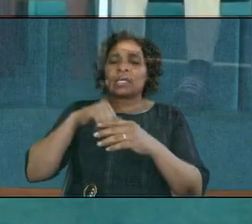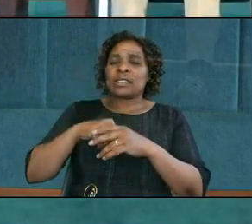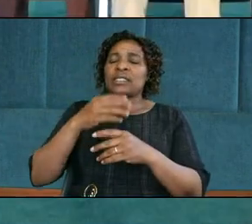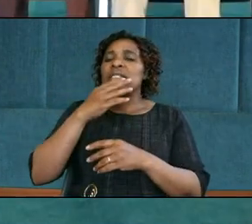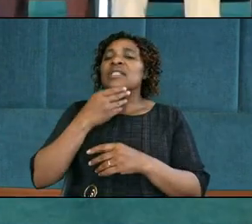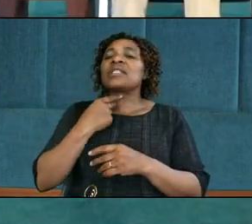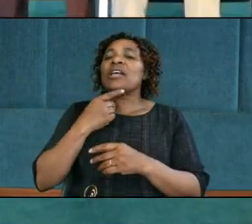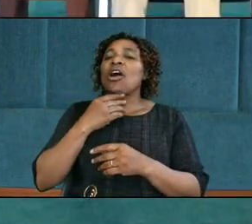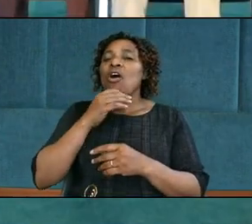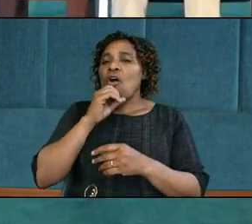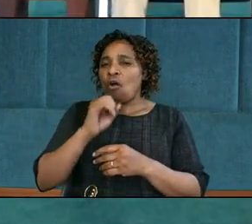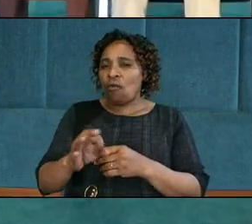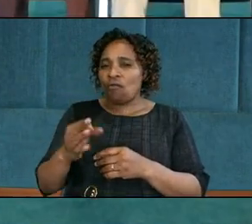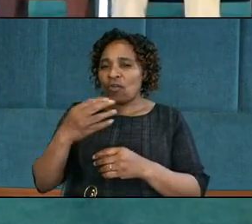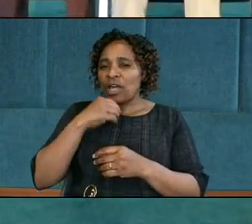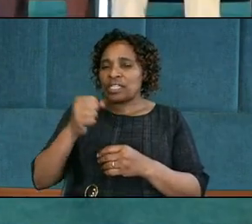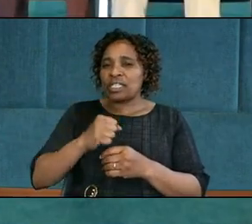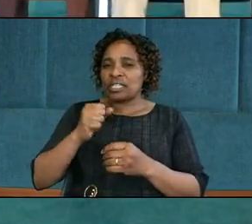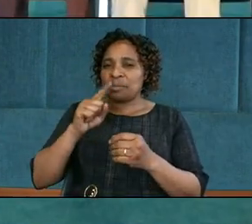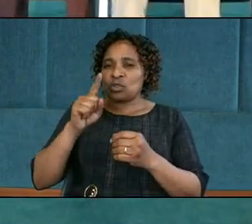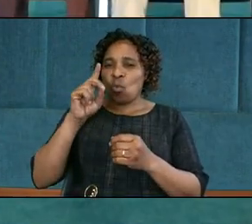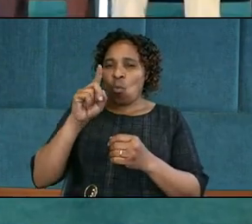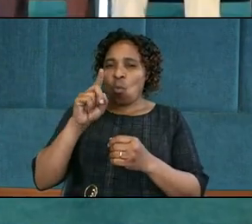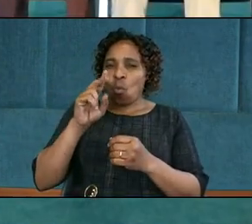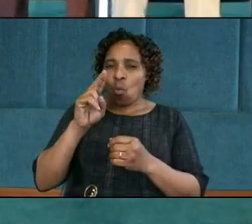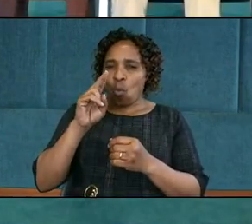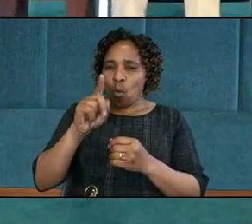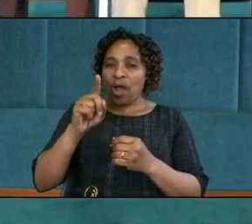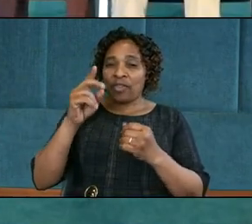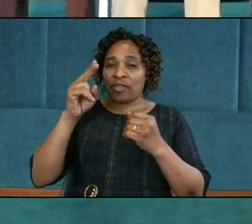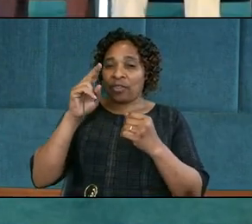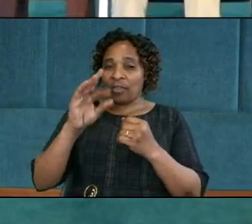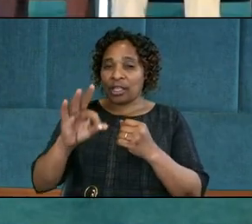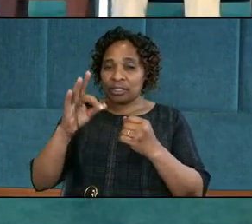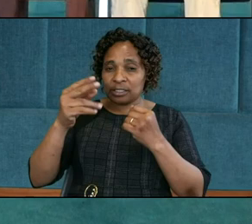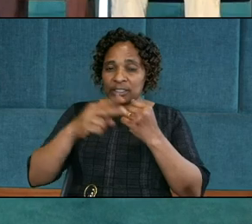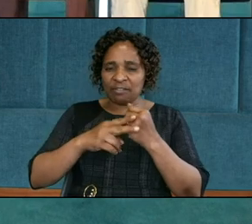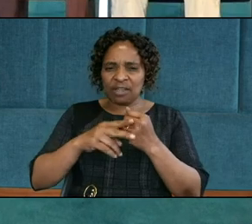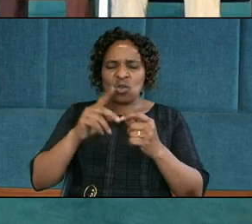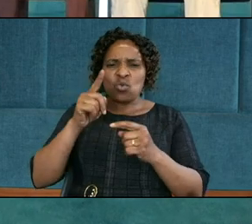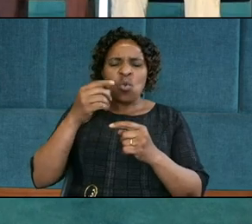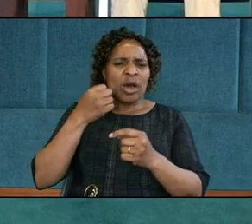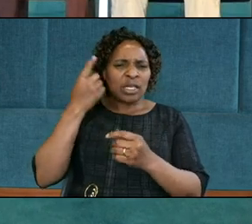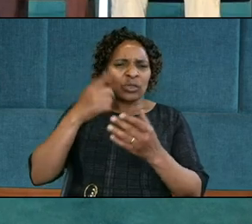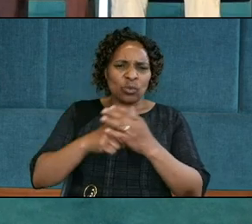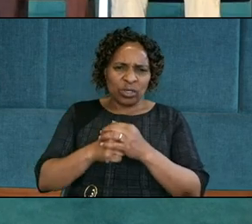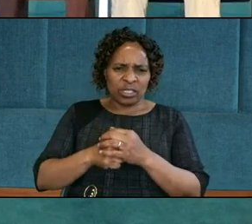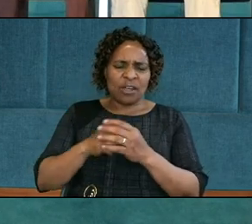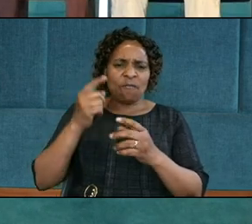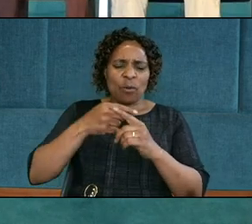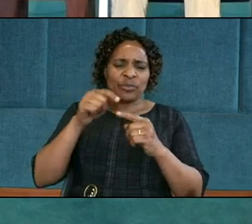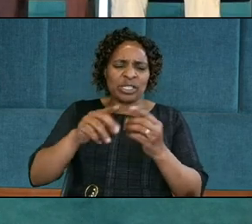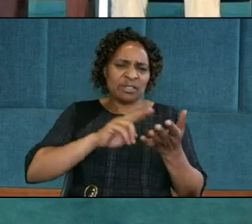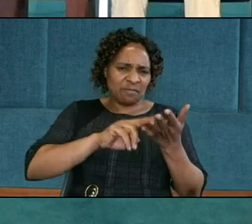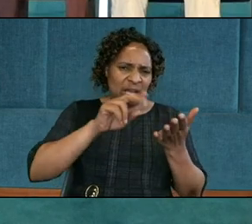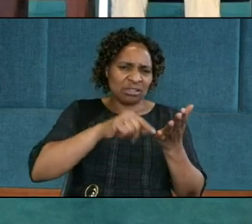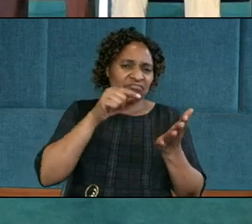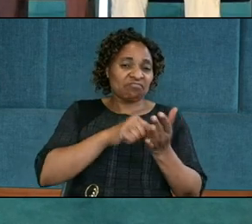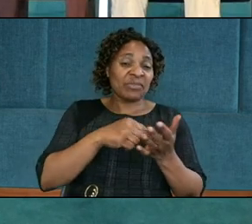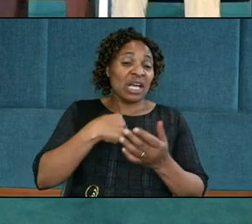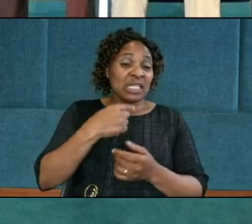437. Mm-hmm, mm-hmm. Just tell us in your own words, what do you understand by that? From this article, we can tell